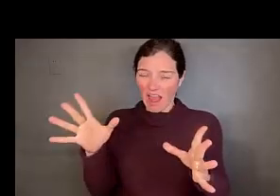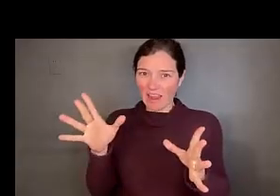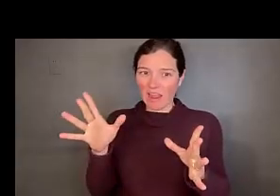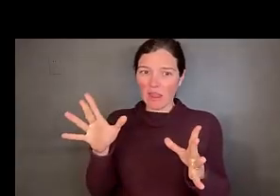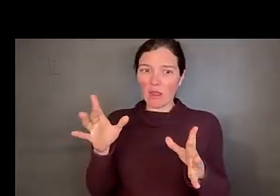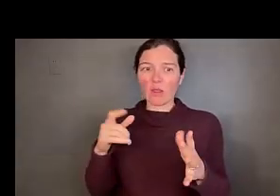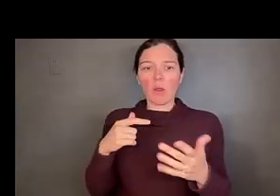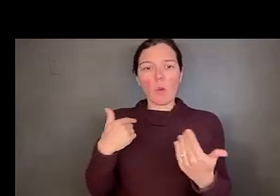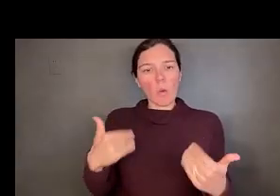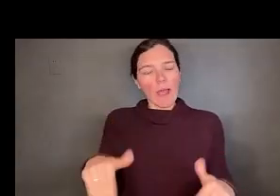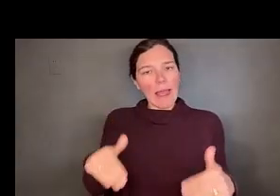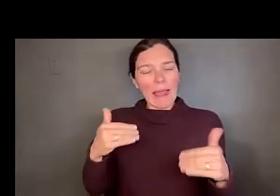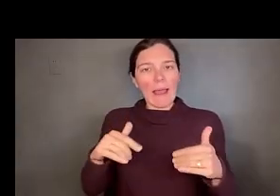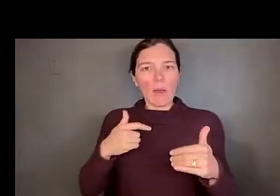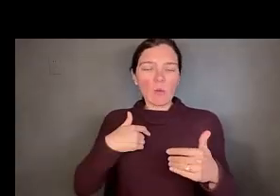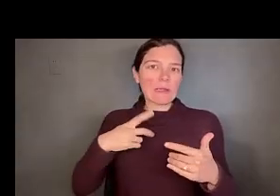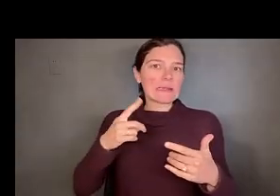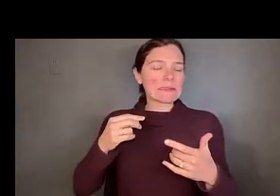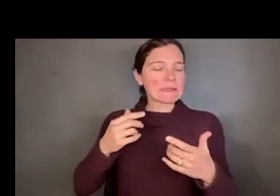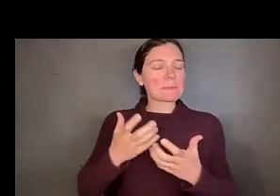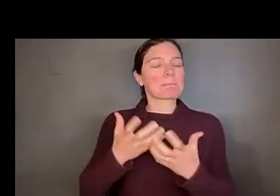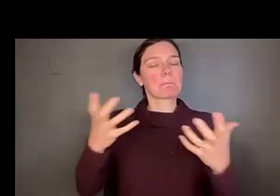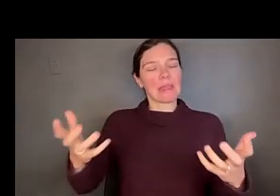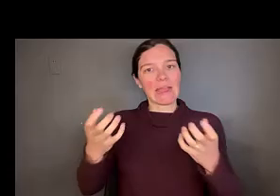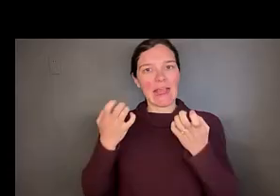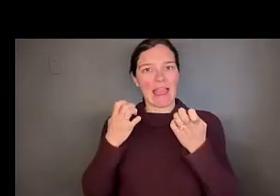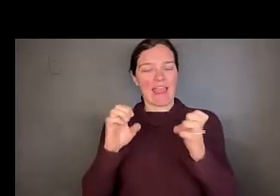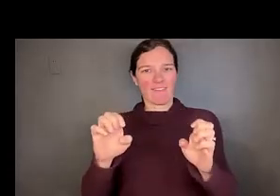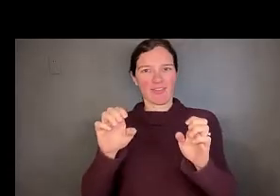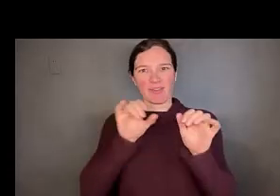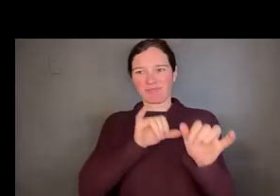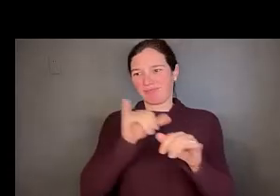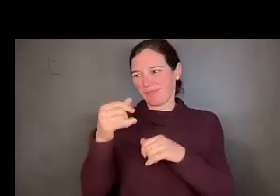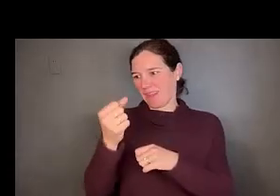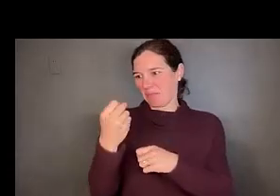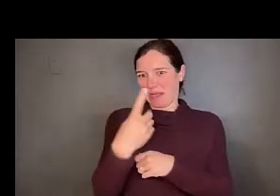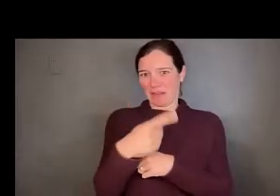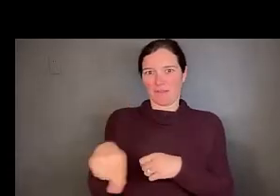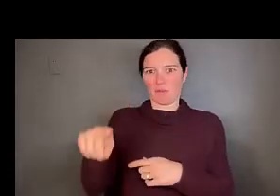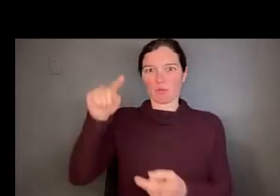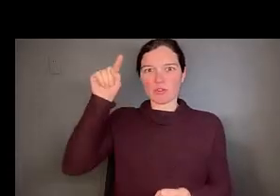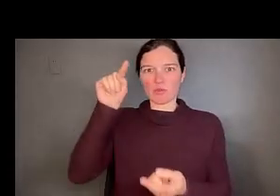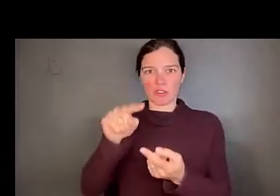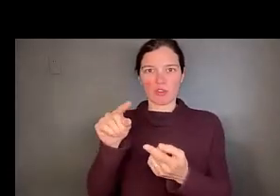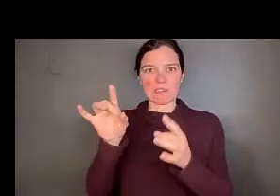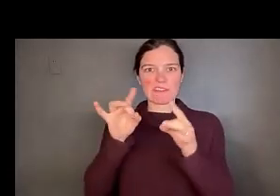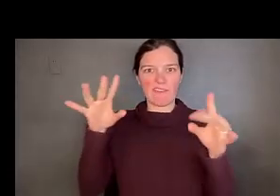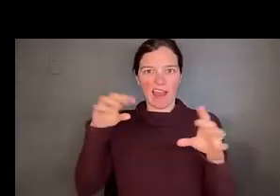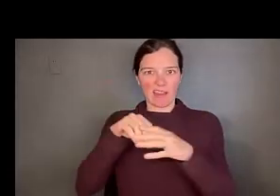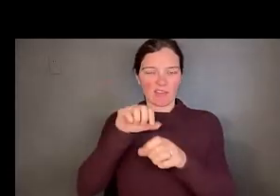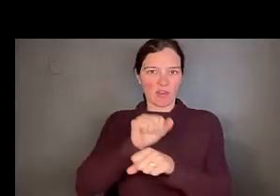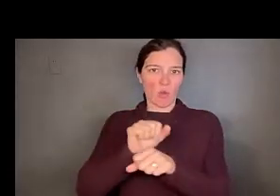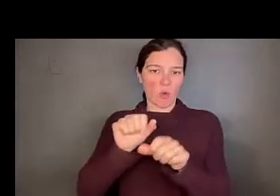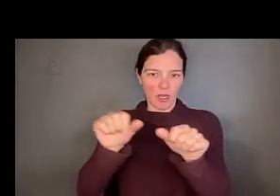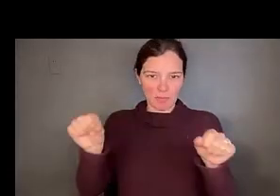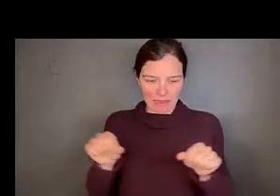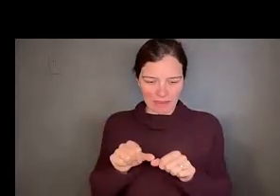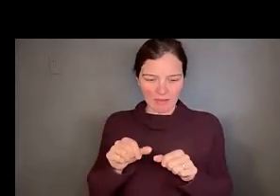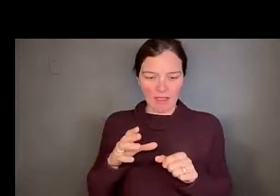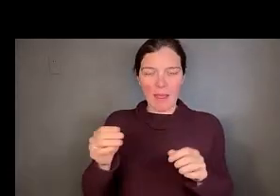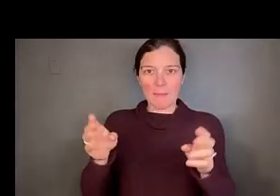we've made very concerted efforts, as I'm sure everybody has, on workplace violence and really paying attention